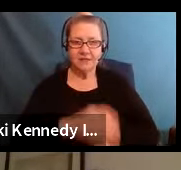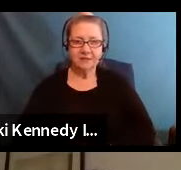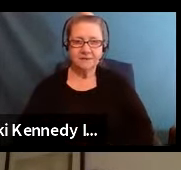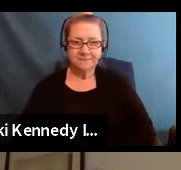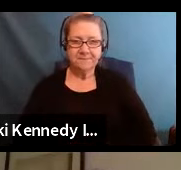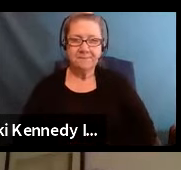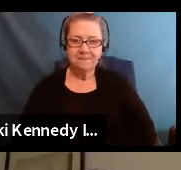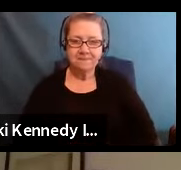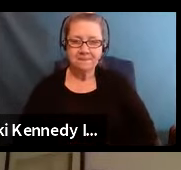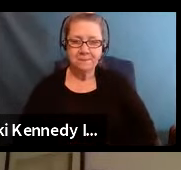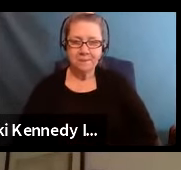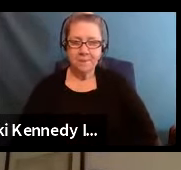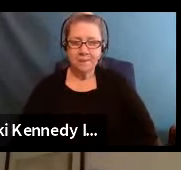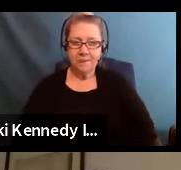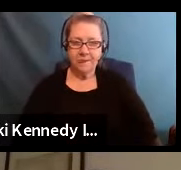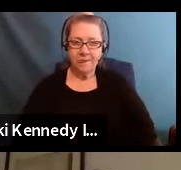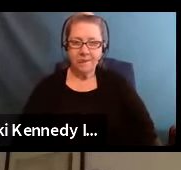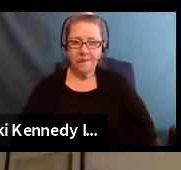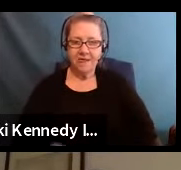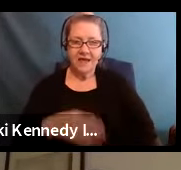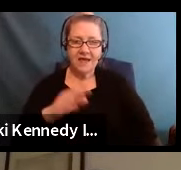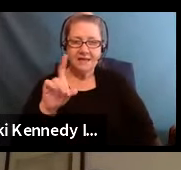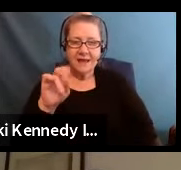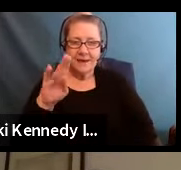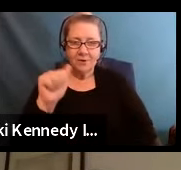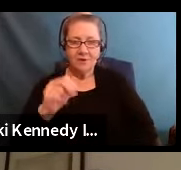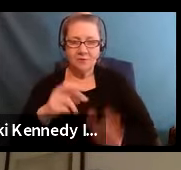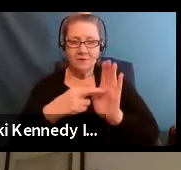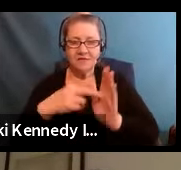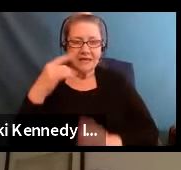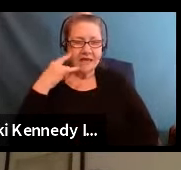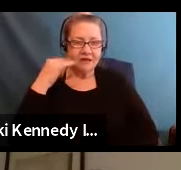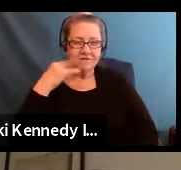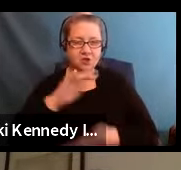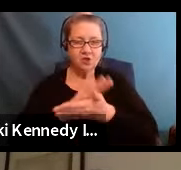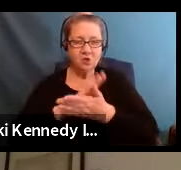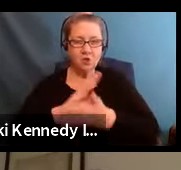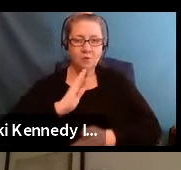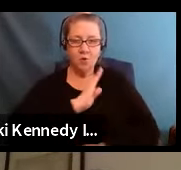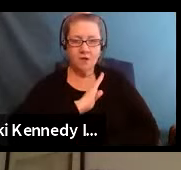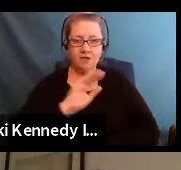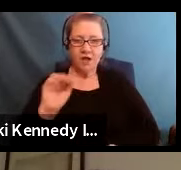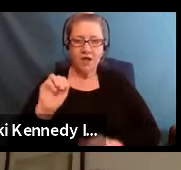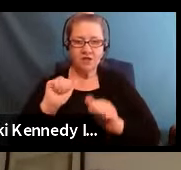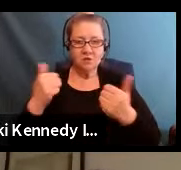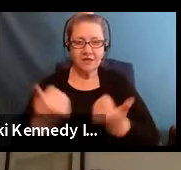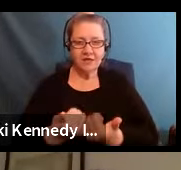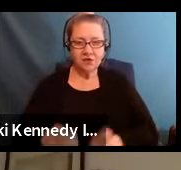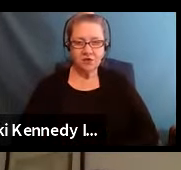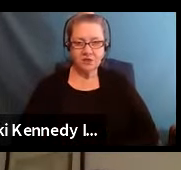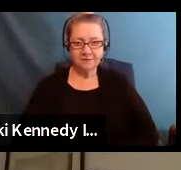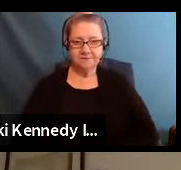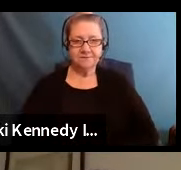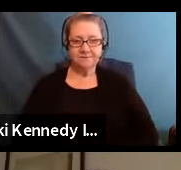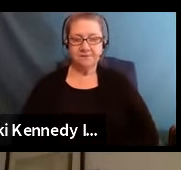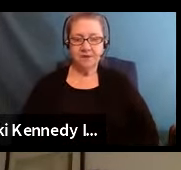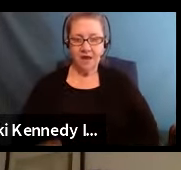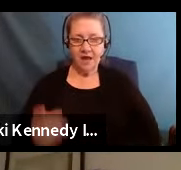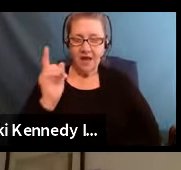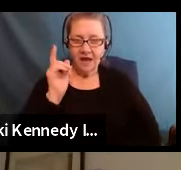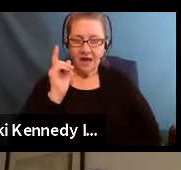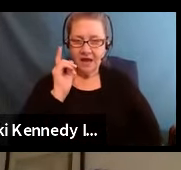you. Deborah Shade here, representing the California School Board Association. So I think I